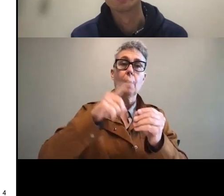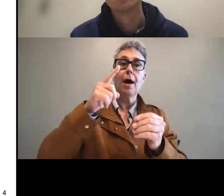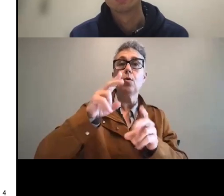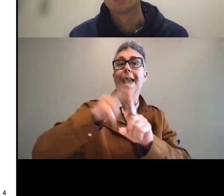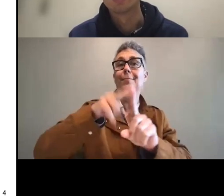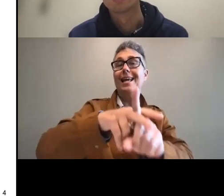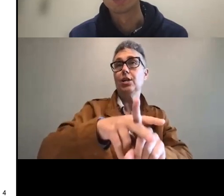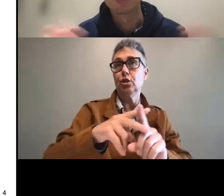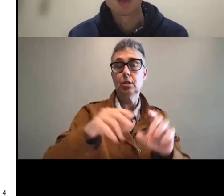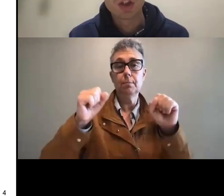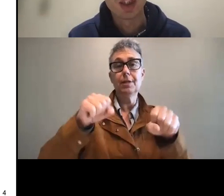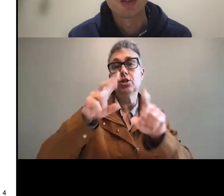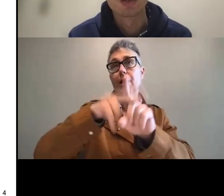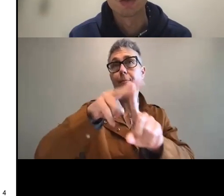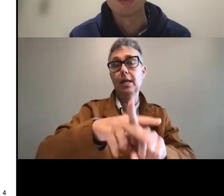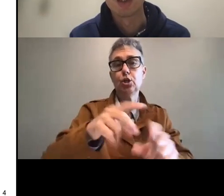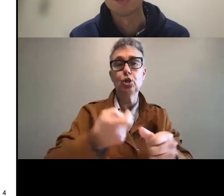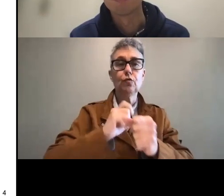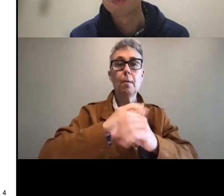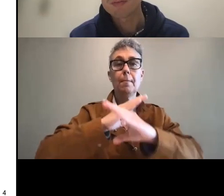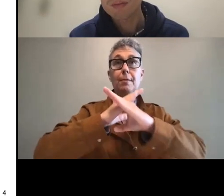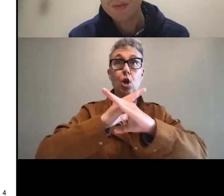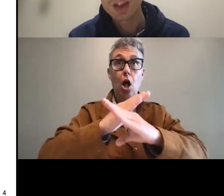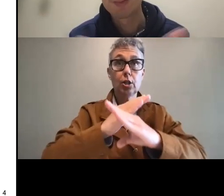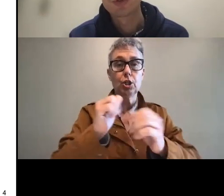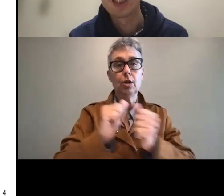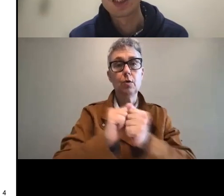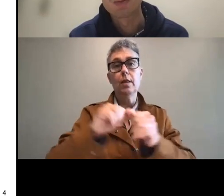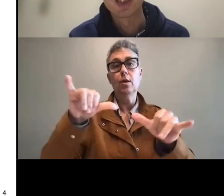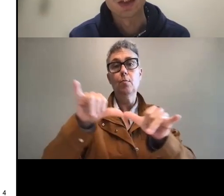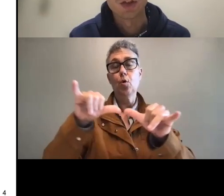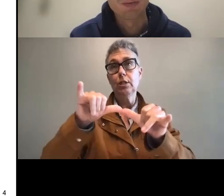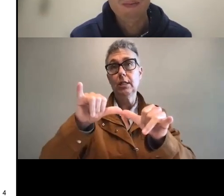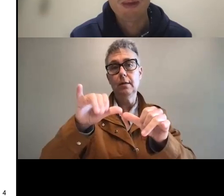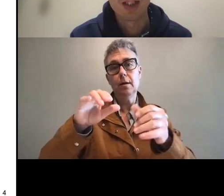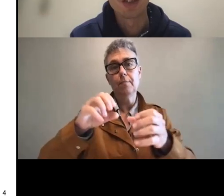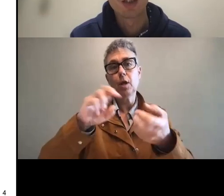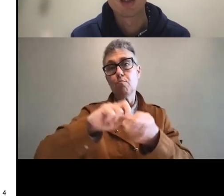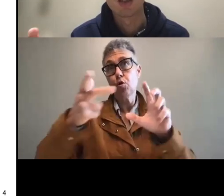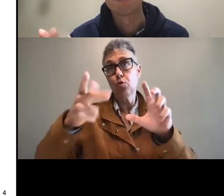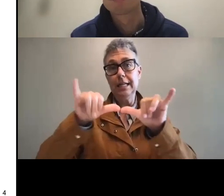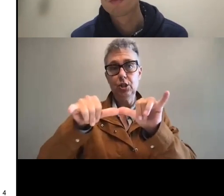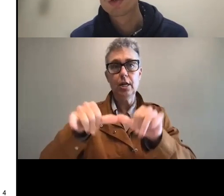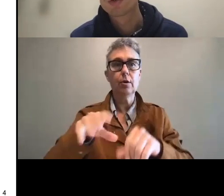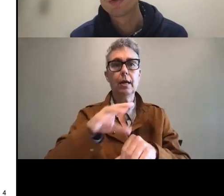in immunology and also especially antibody engineering. And there